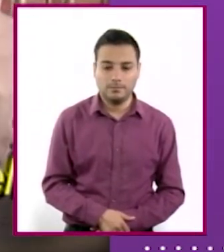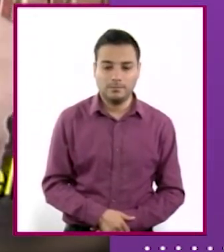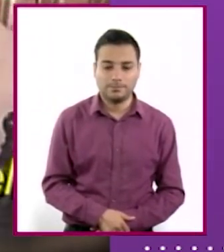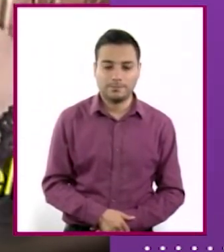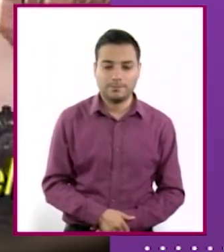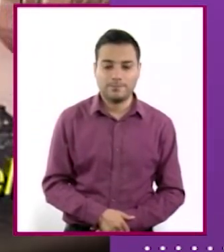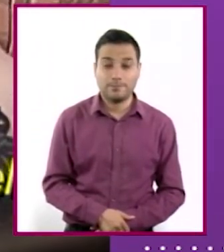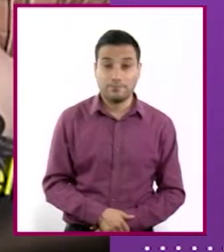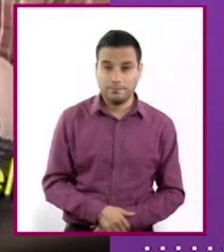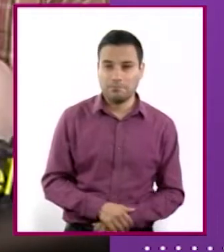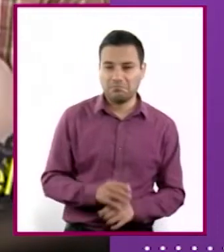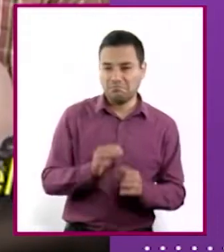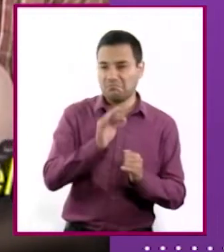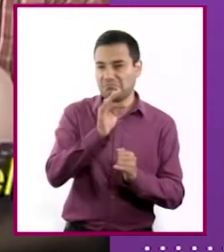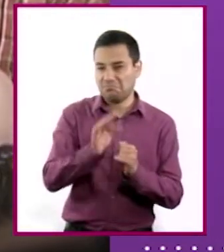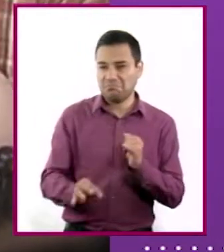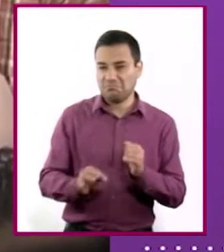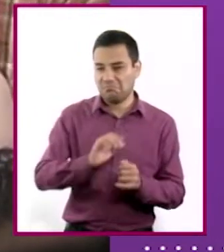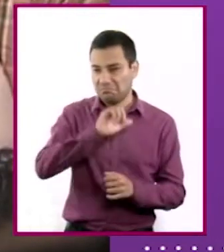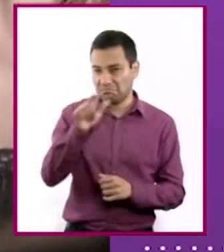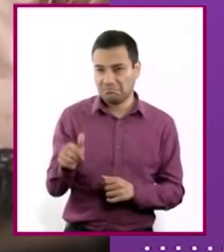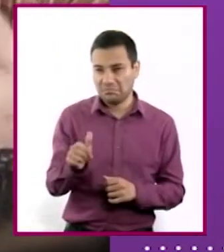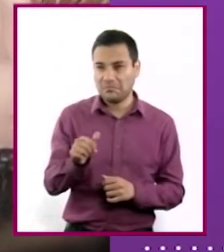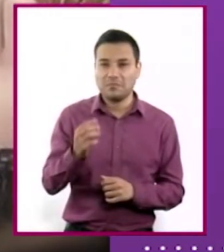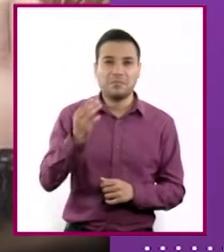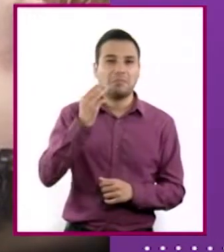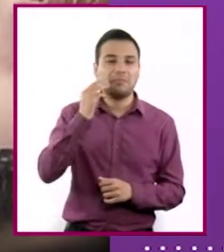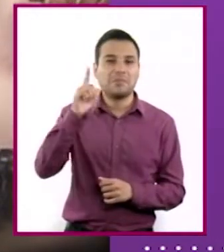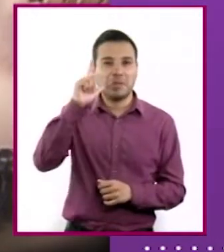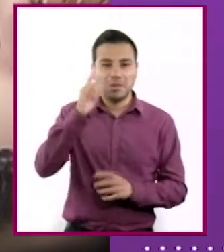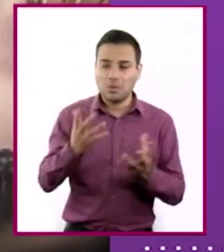Finally, I played chess with Miguel.